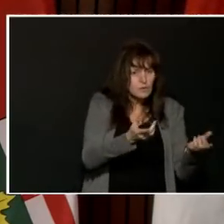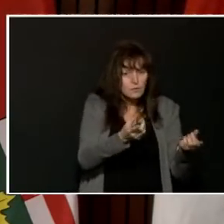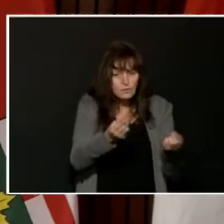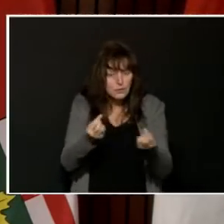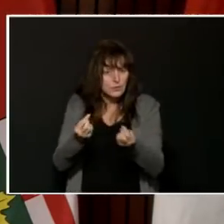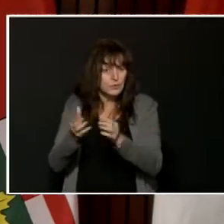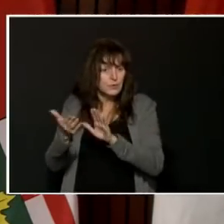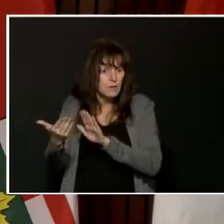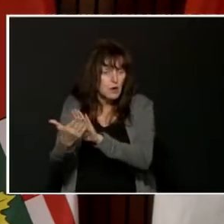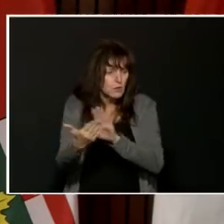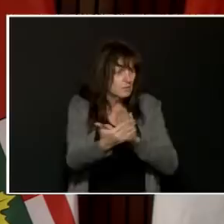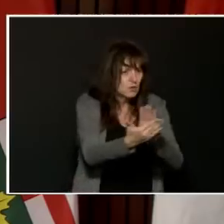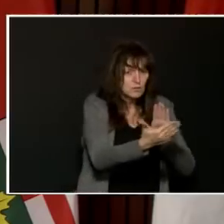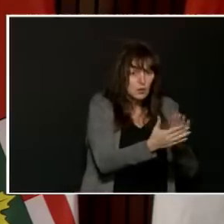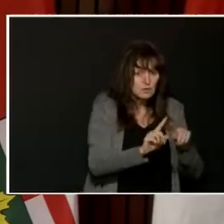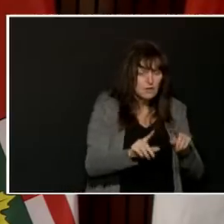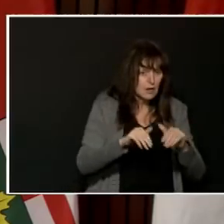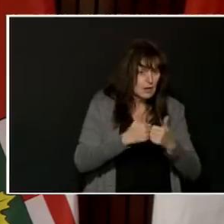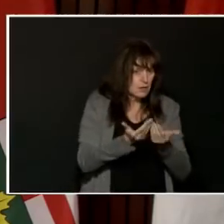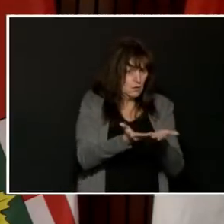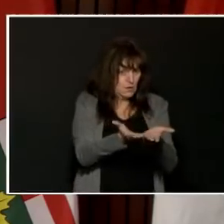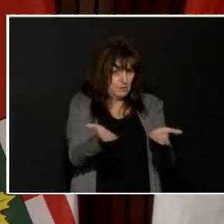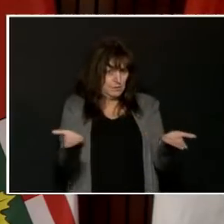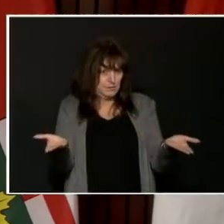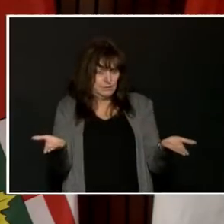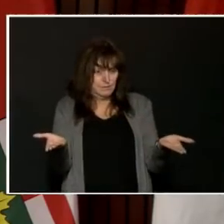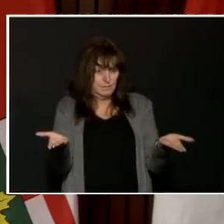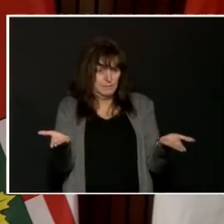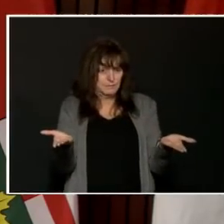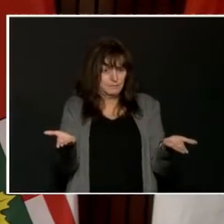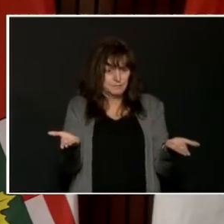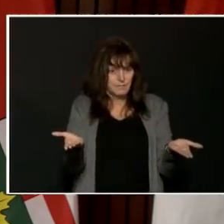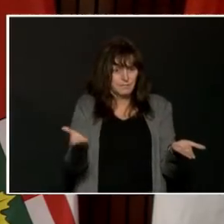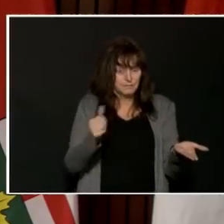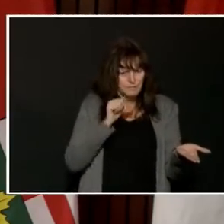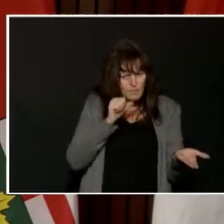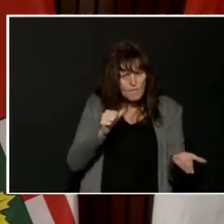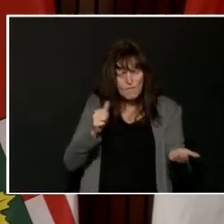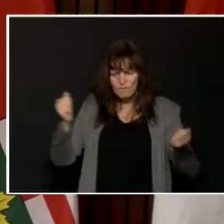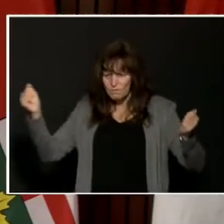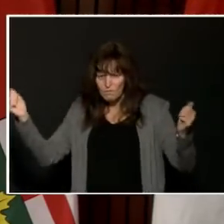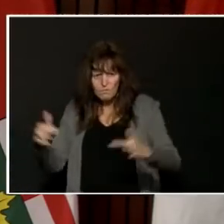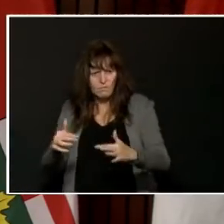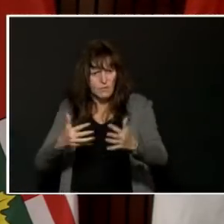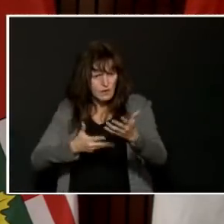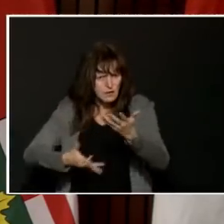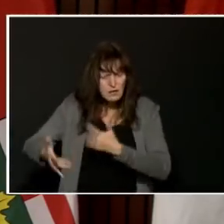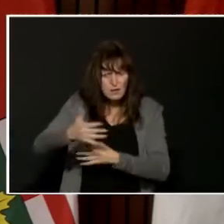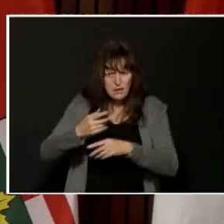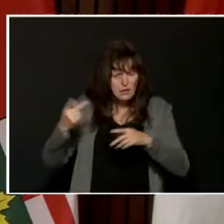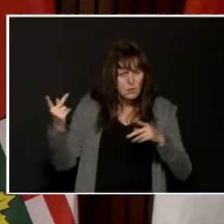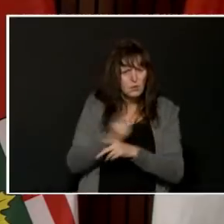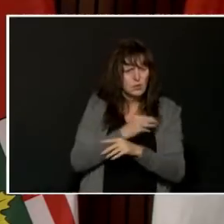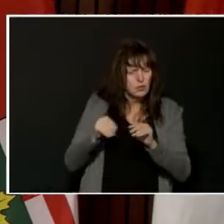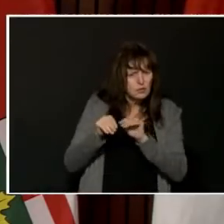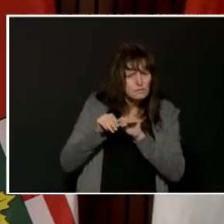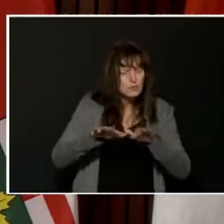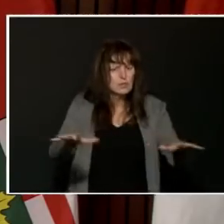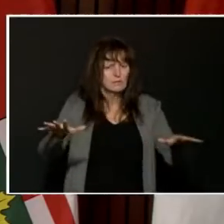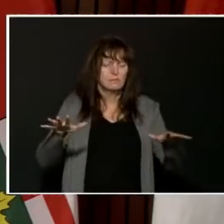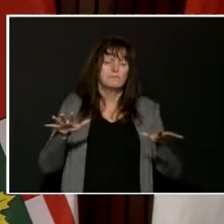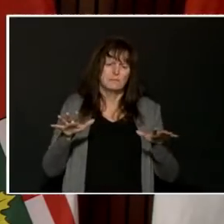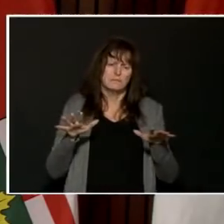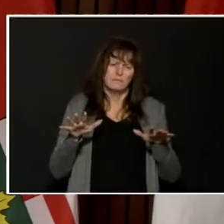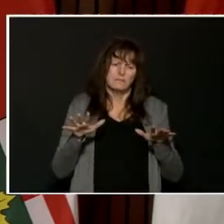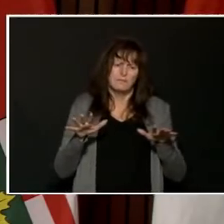people are not engaging in the type of behavior that's going to lead to an increased risk of transmission. But there's a